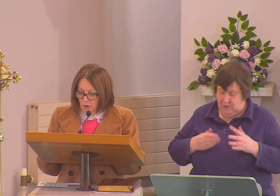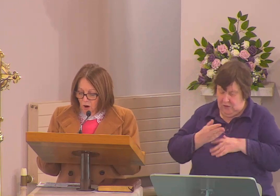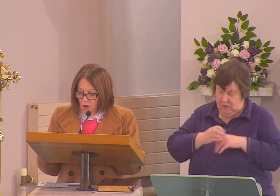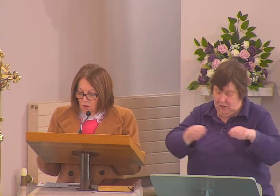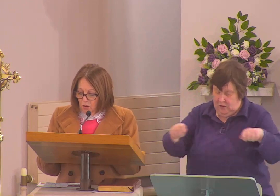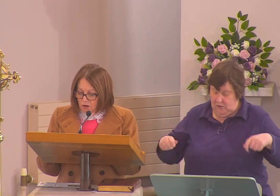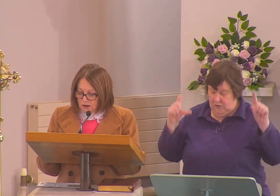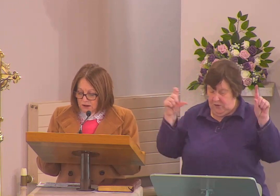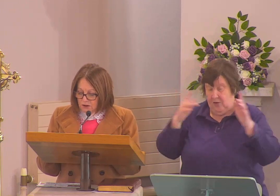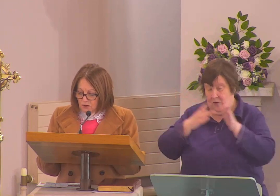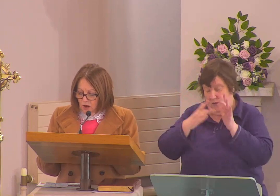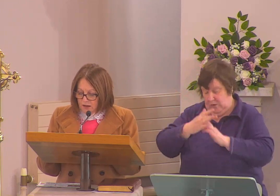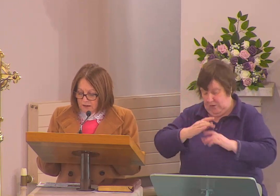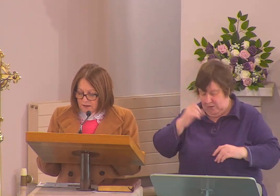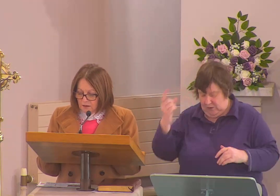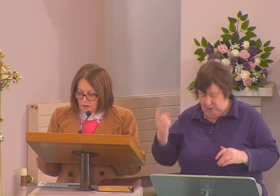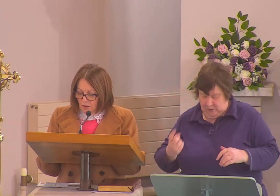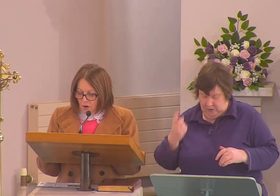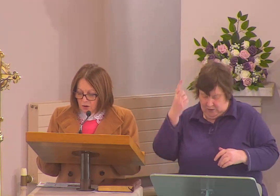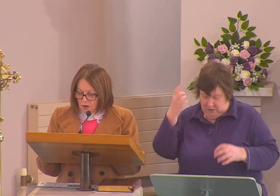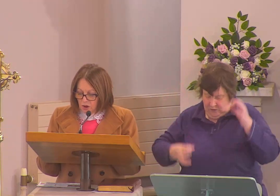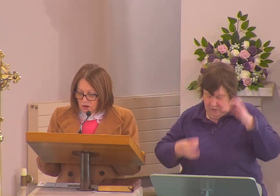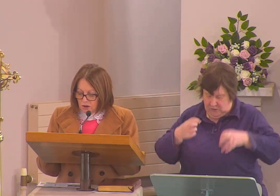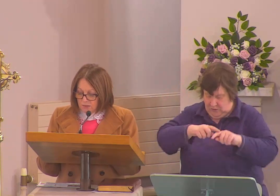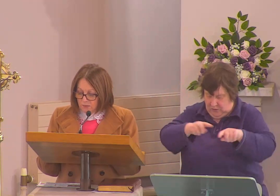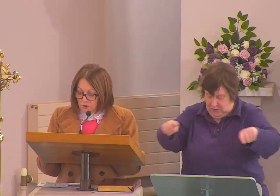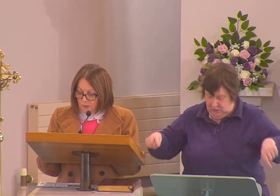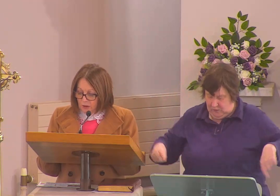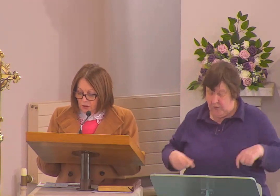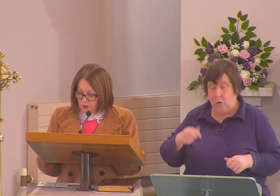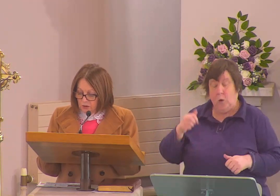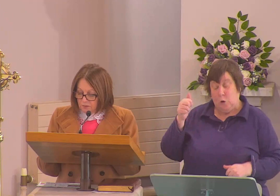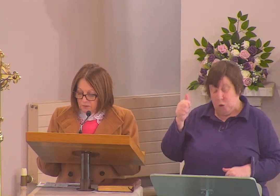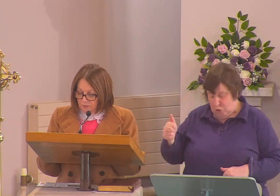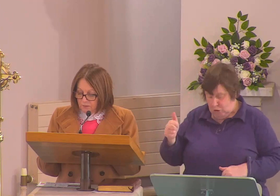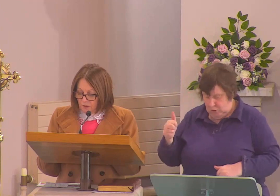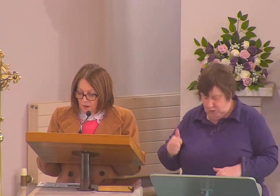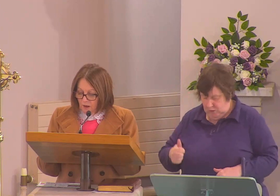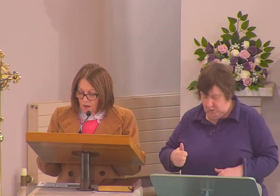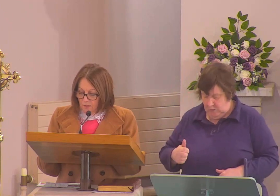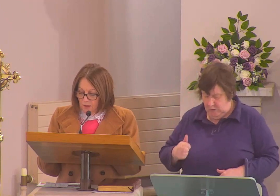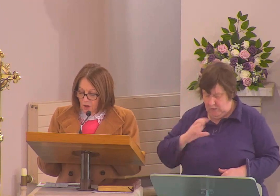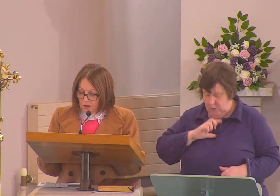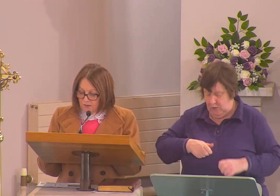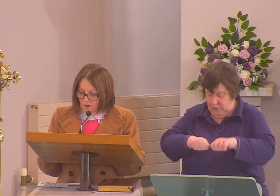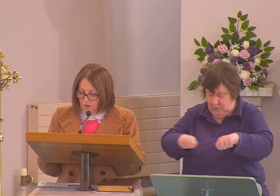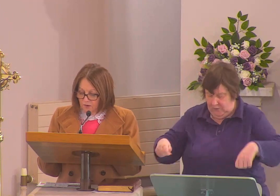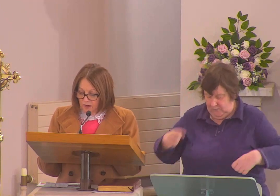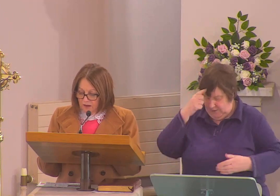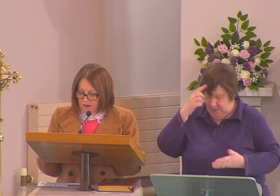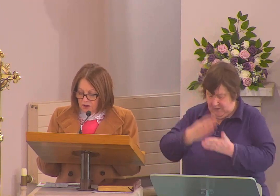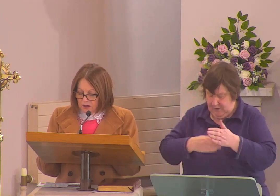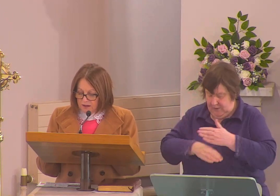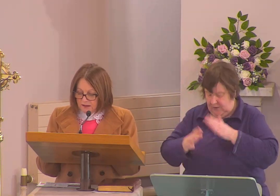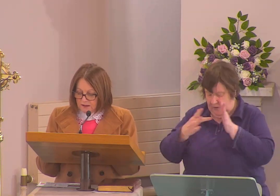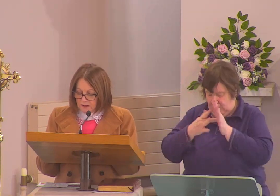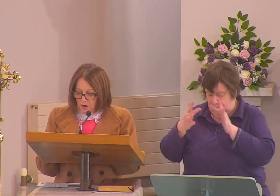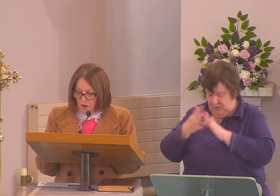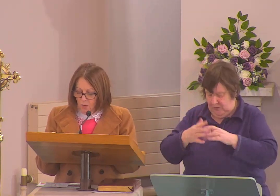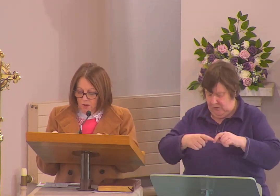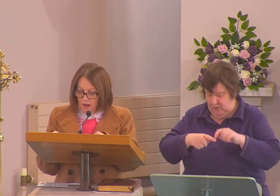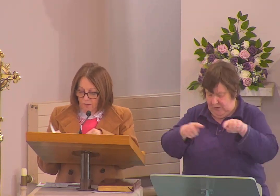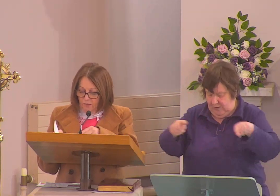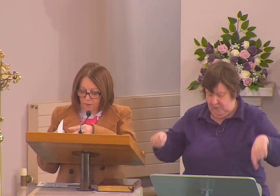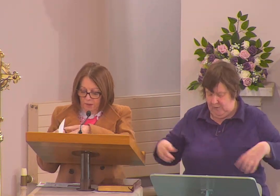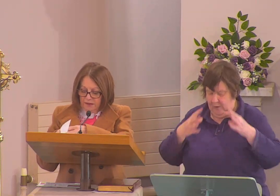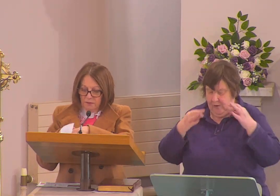Through our Lord Jesus Christ, God judges us to be good. Because of our faith in Jesus,